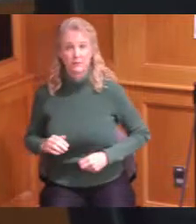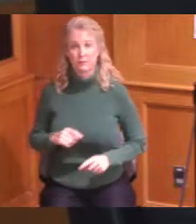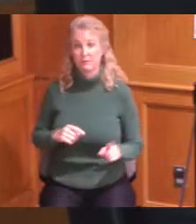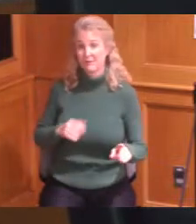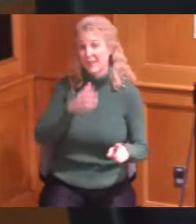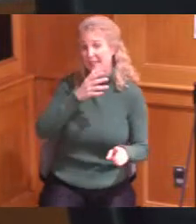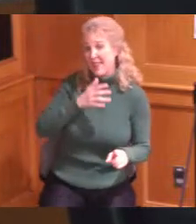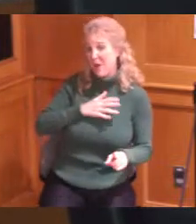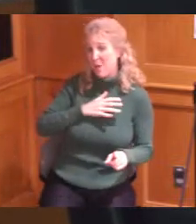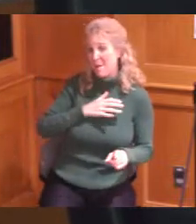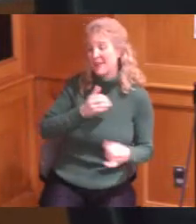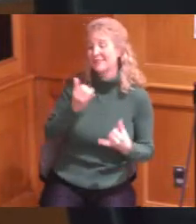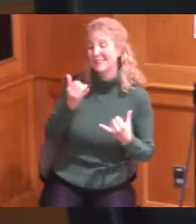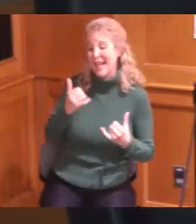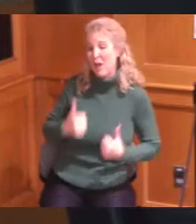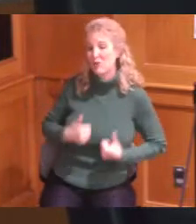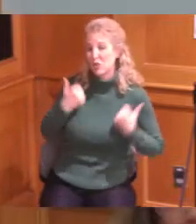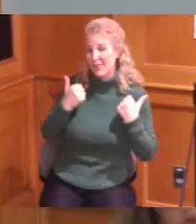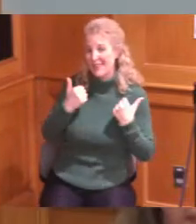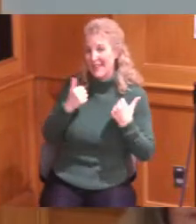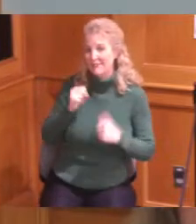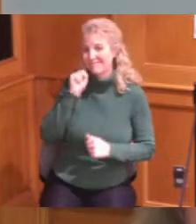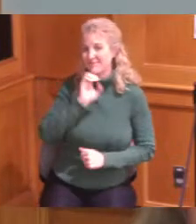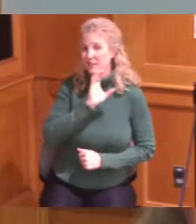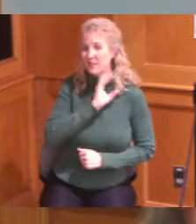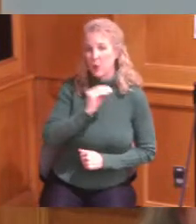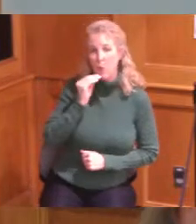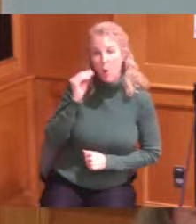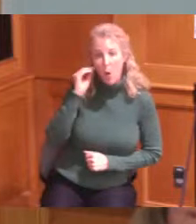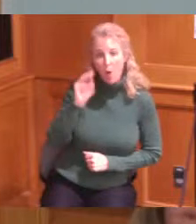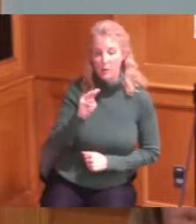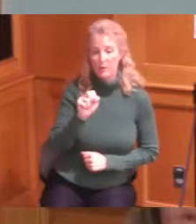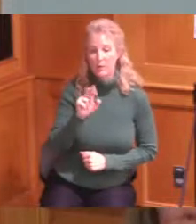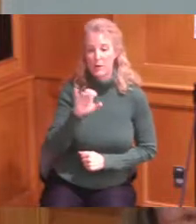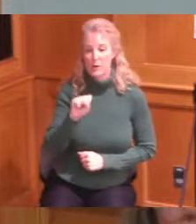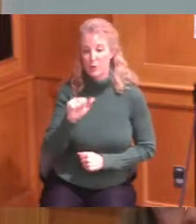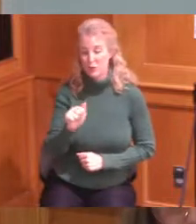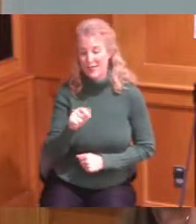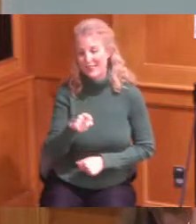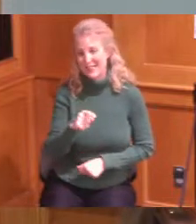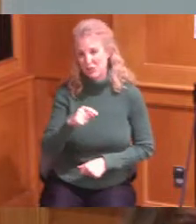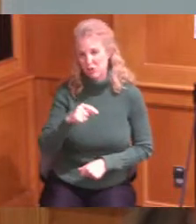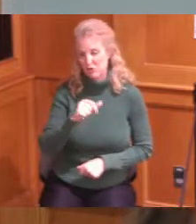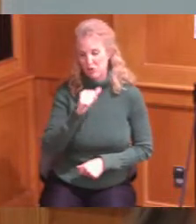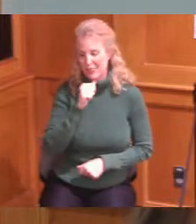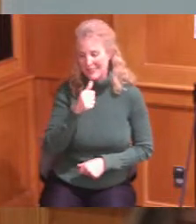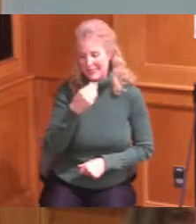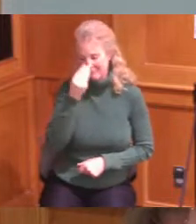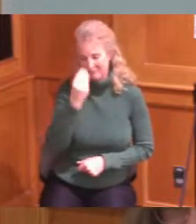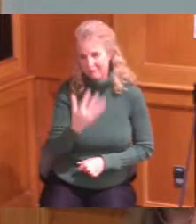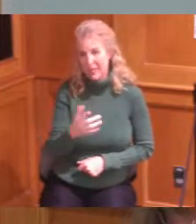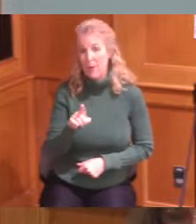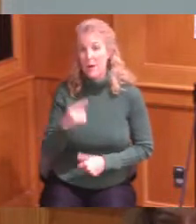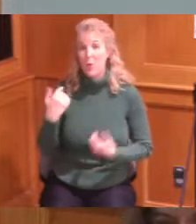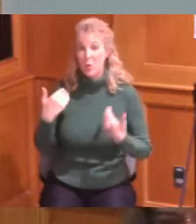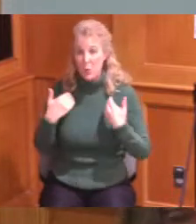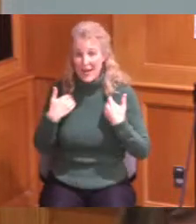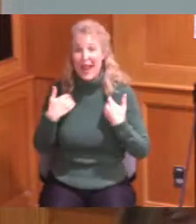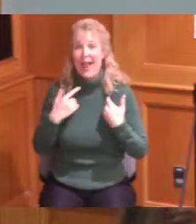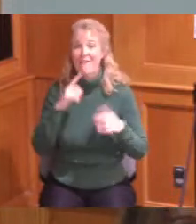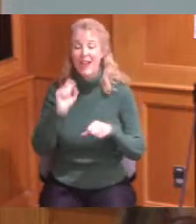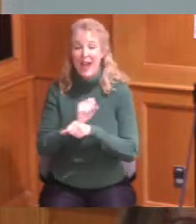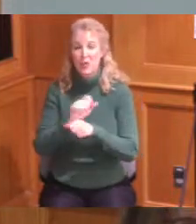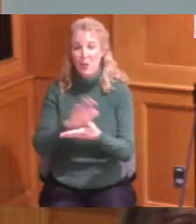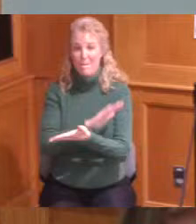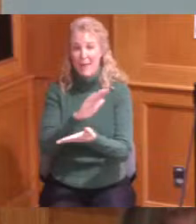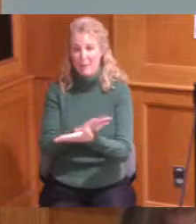now in a nursing home, and what Marissa didn't add on there is we keep a by name list with photo of all these individuals that we're working with throughout the